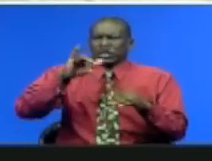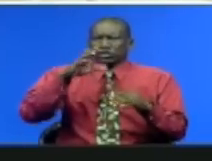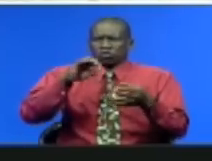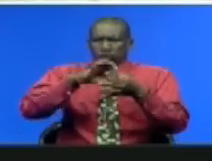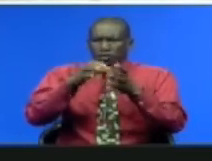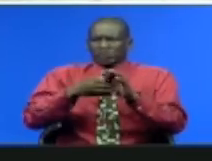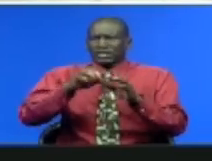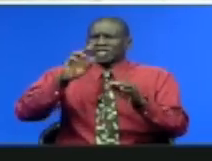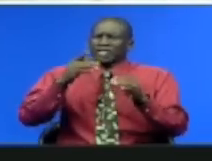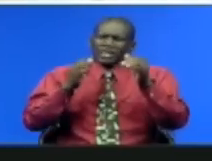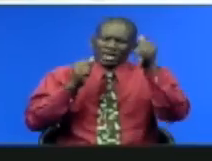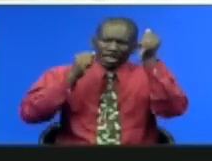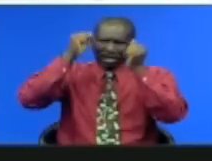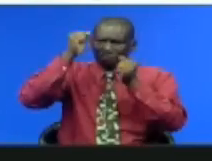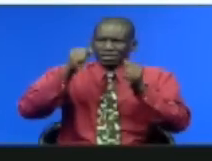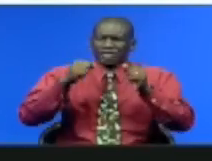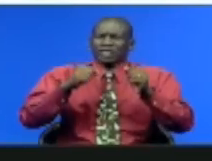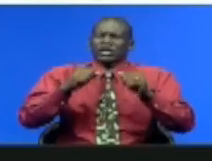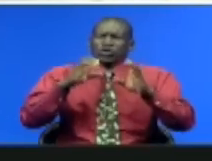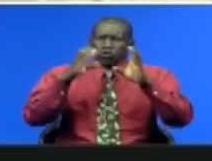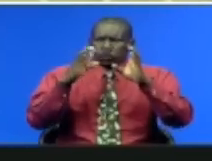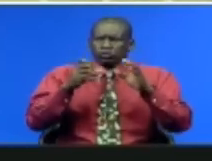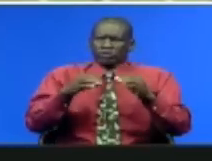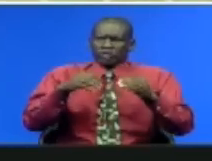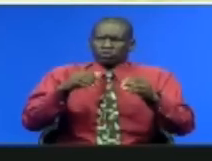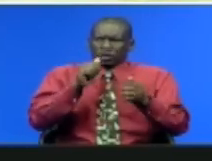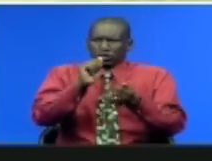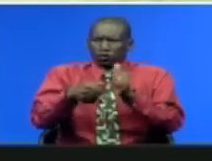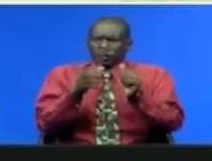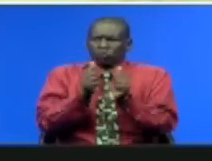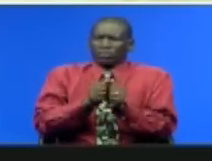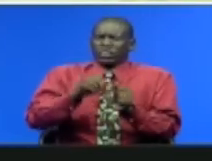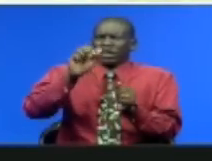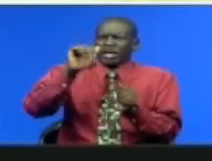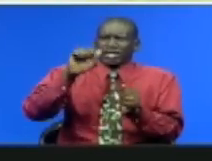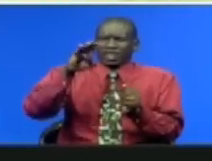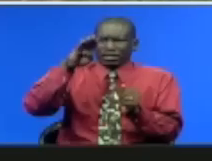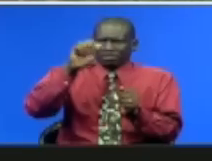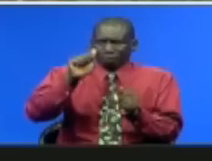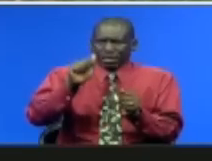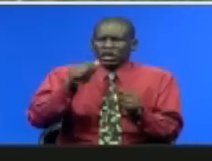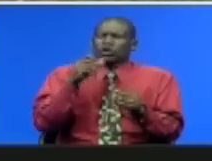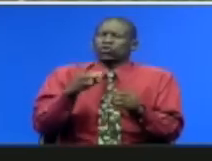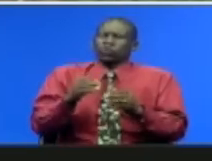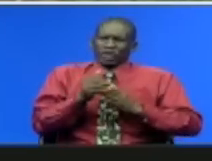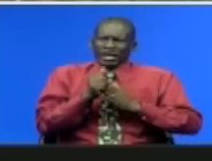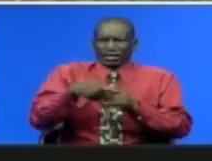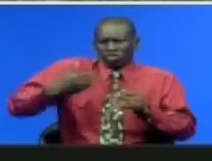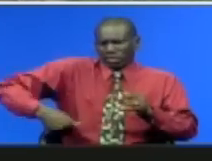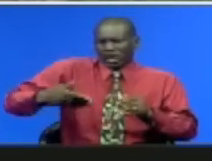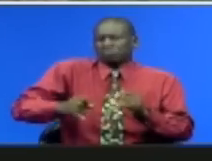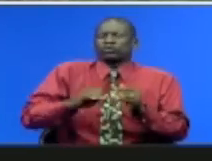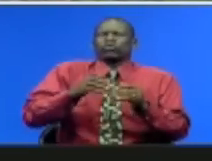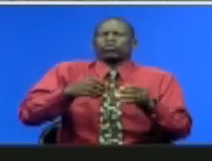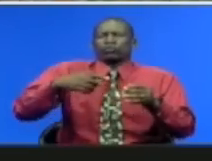Defence Forces tactician will battle former Rugby Sevens head coach Benjamin Ayimba, who guided the national outfit to its first ever series main cup and qualifying for the